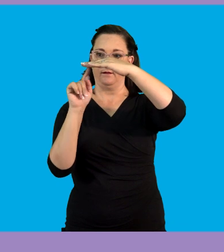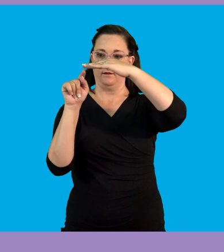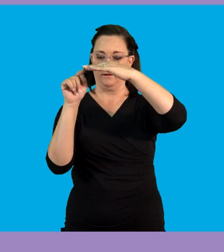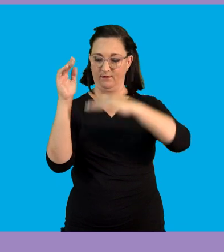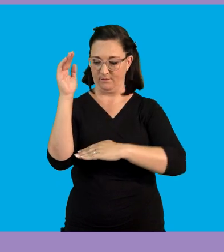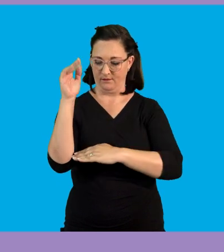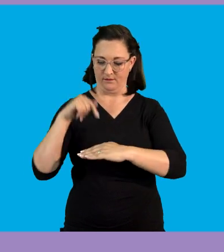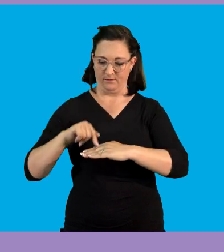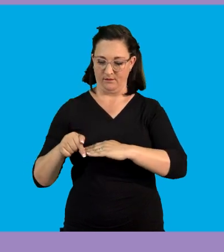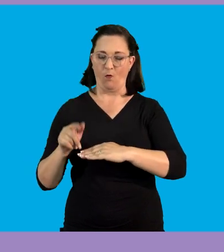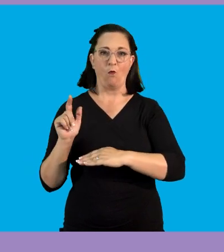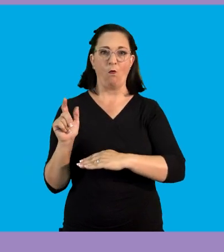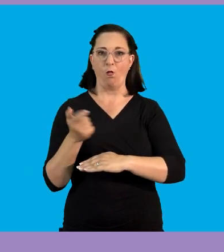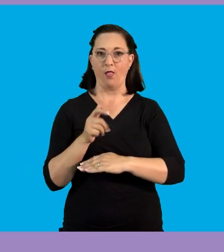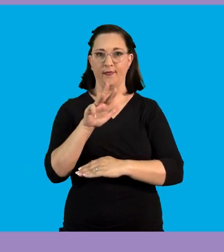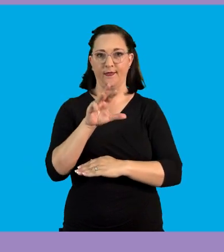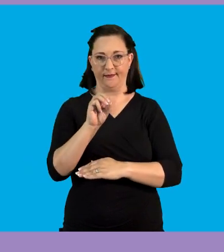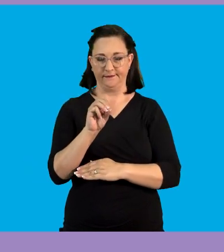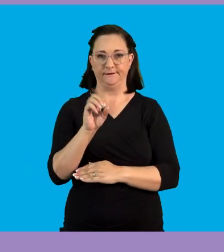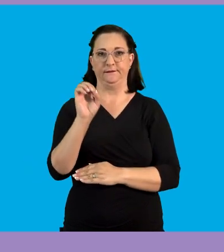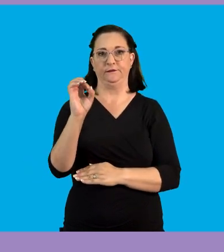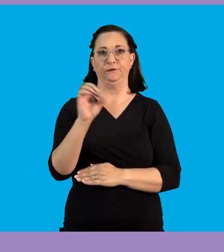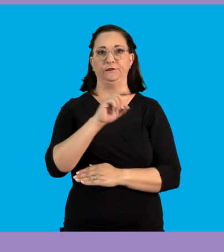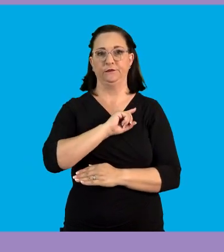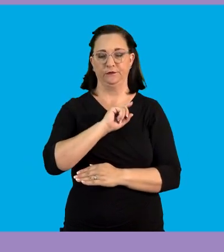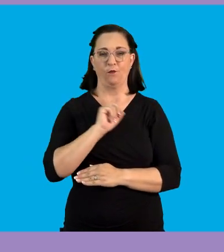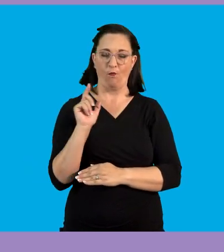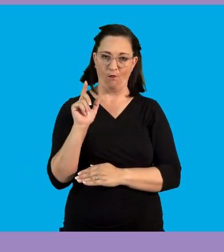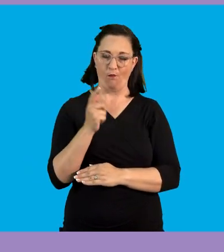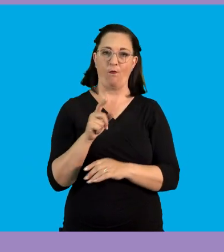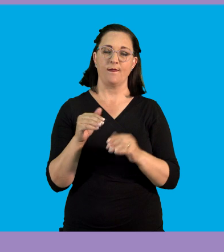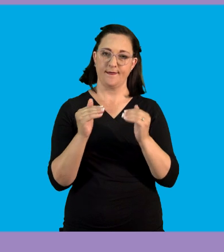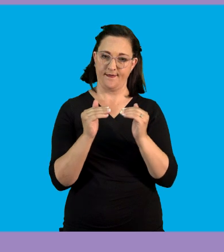all angles are equal,